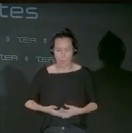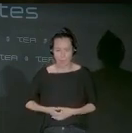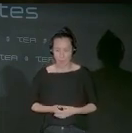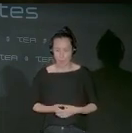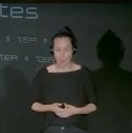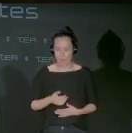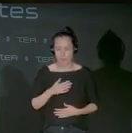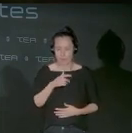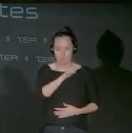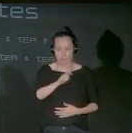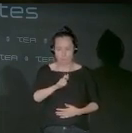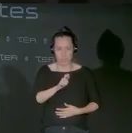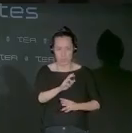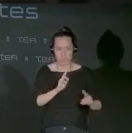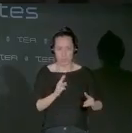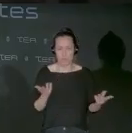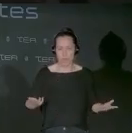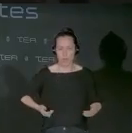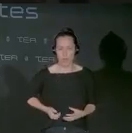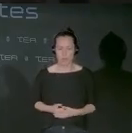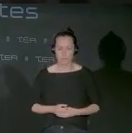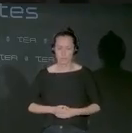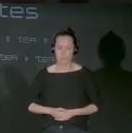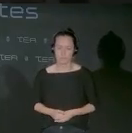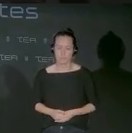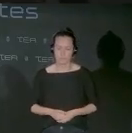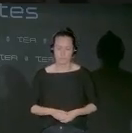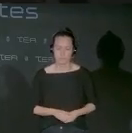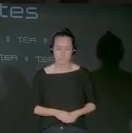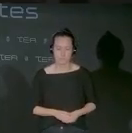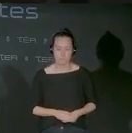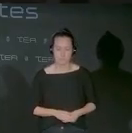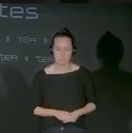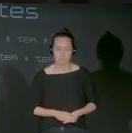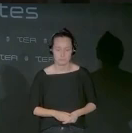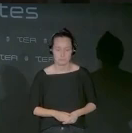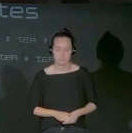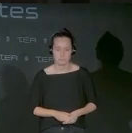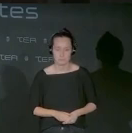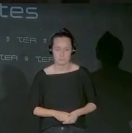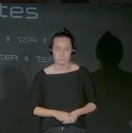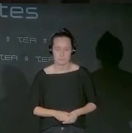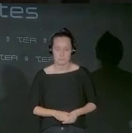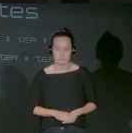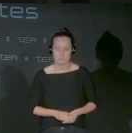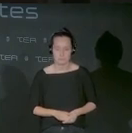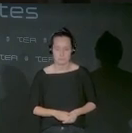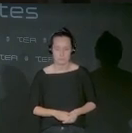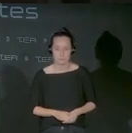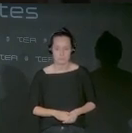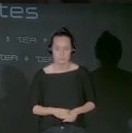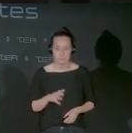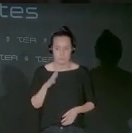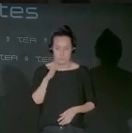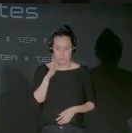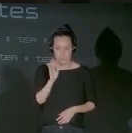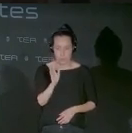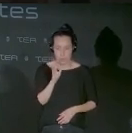So I believe we are at the moment of exploration. As we could see in